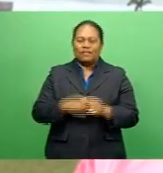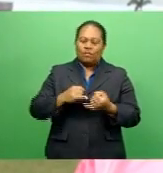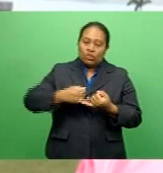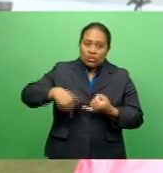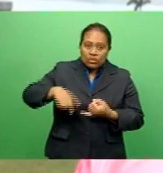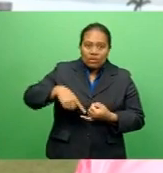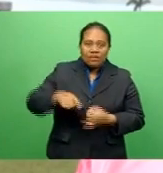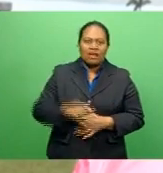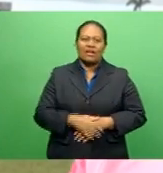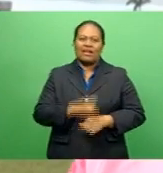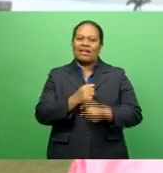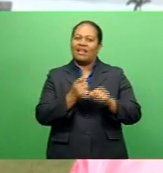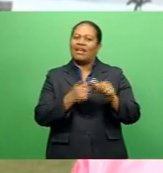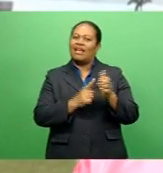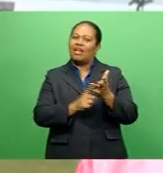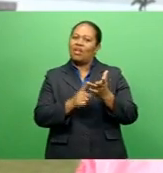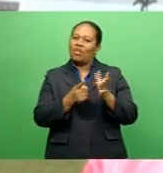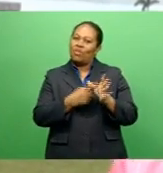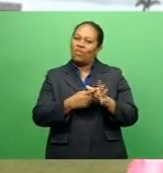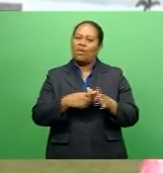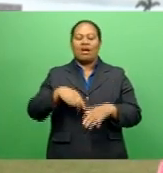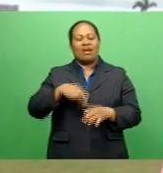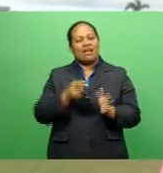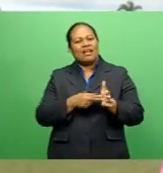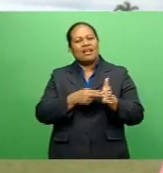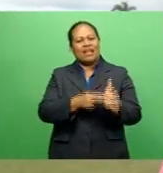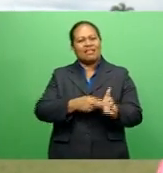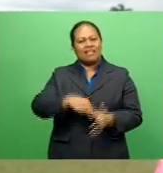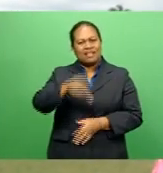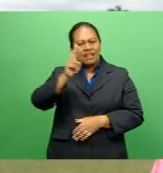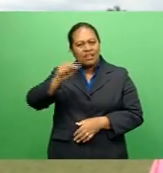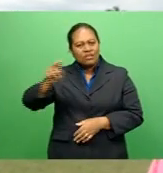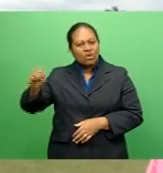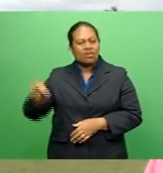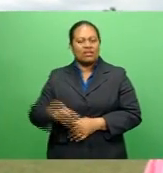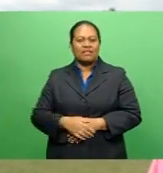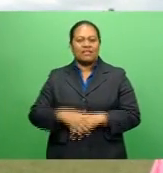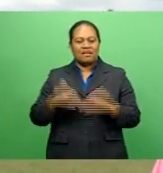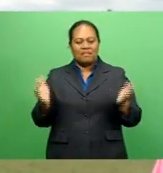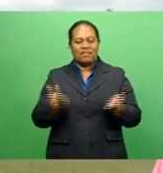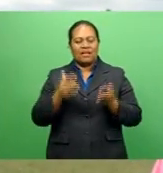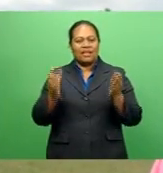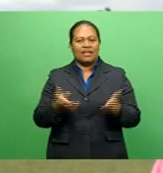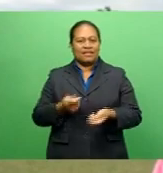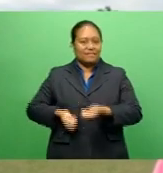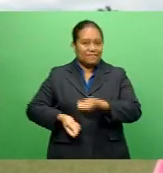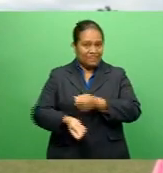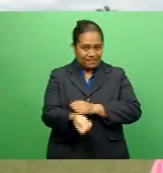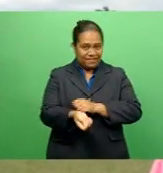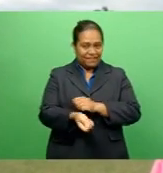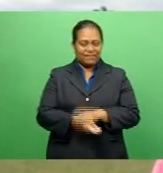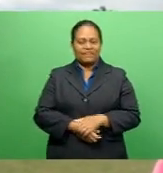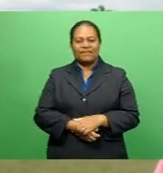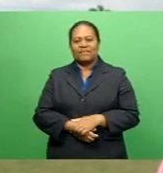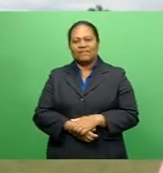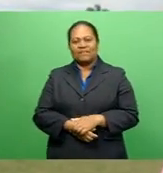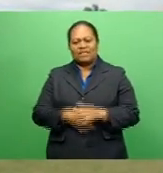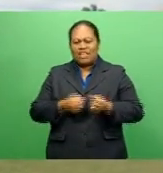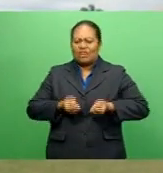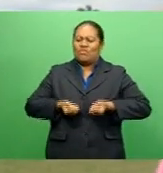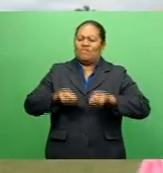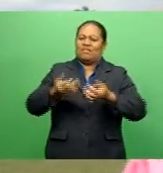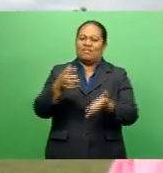Suva, Ngaloa, Nandi, Nosori that are playing cricket. They are coming very committed